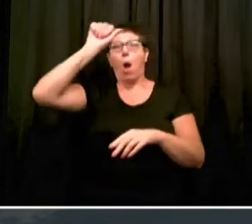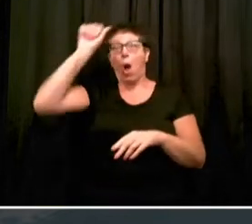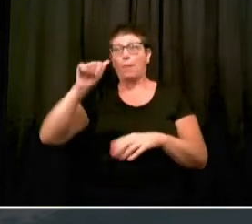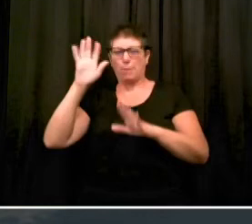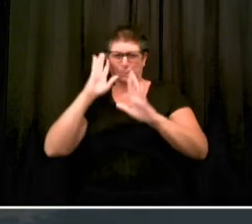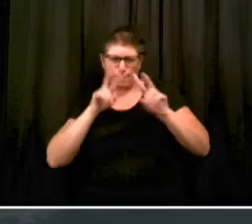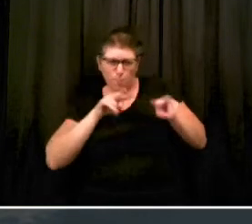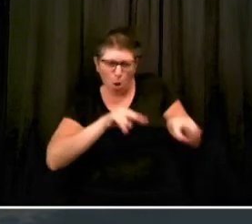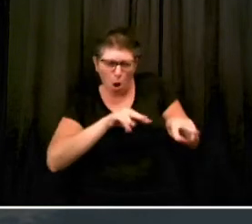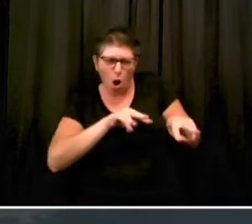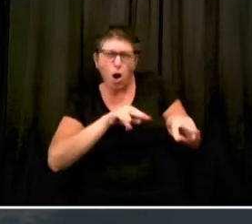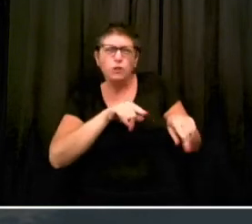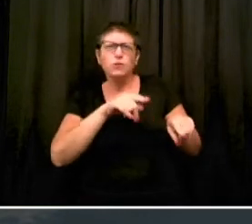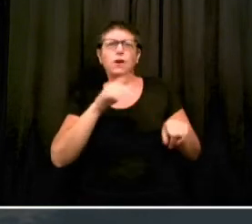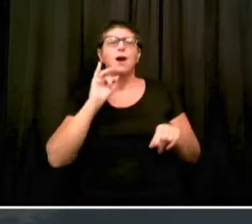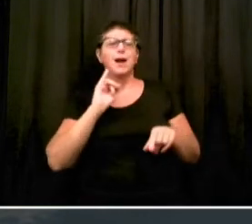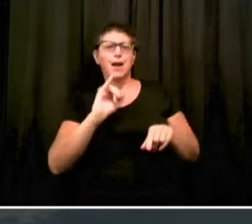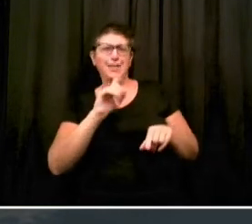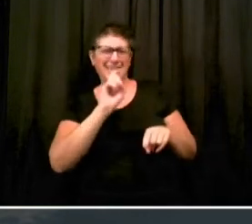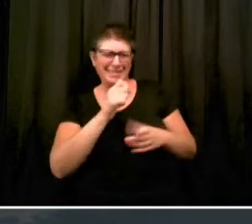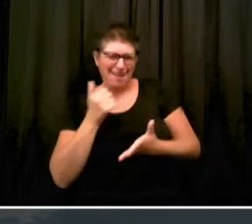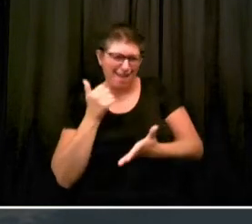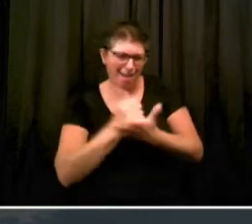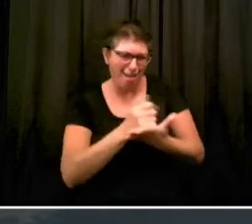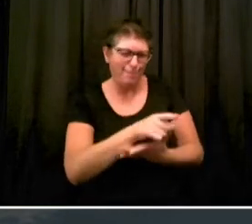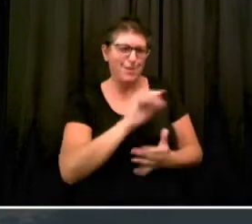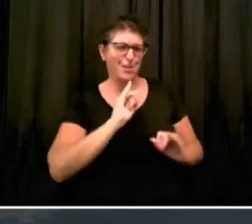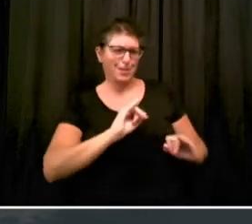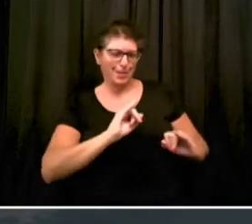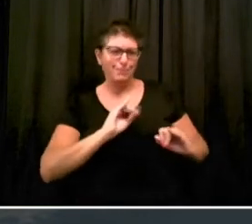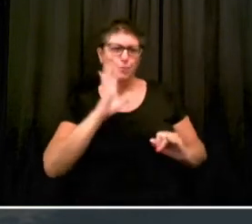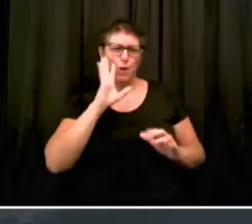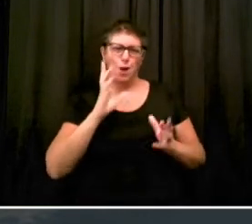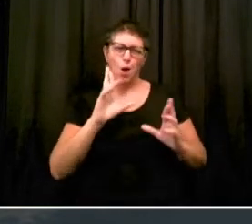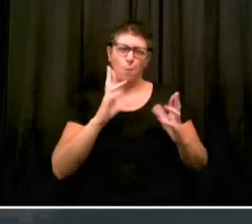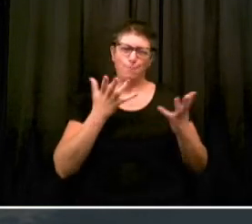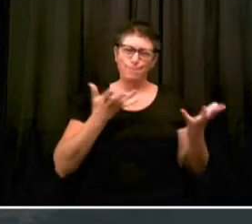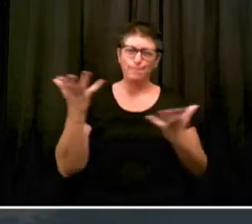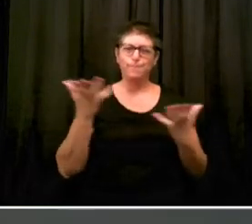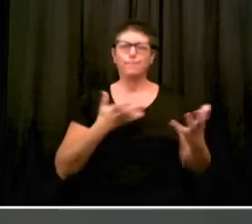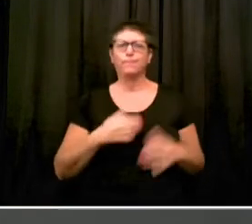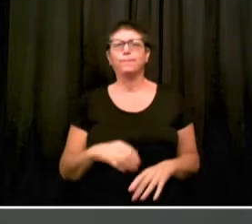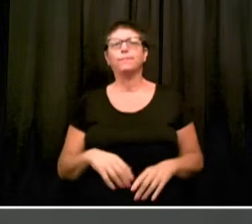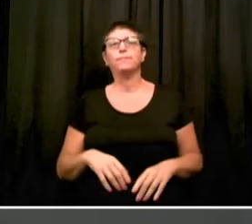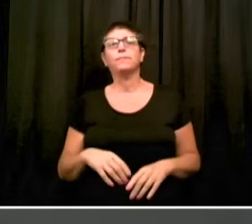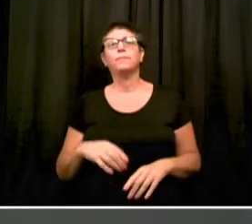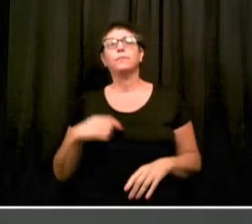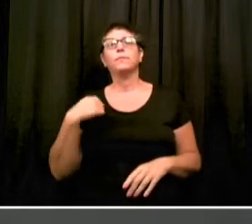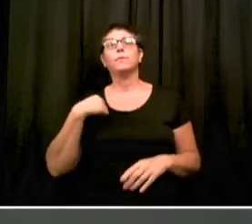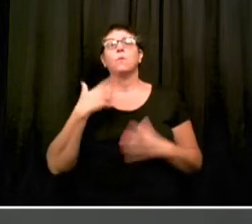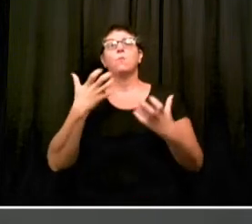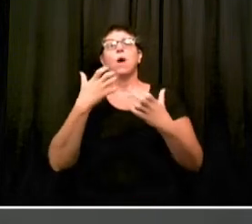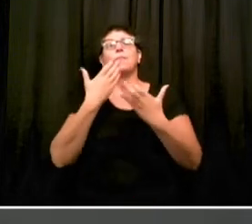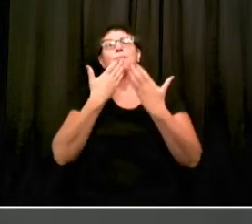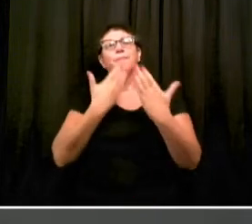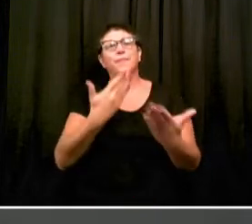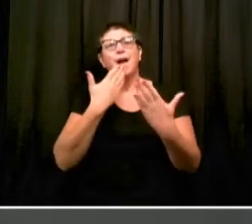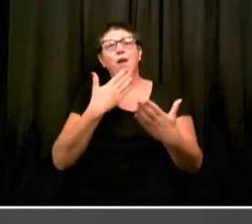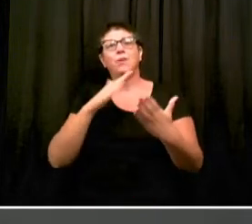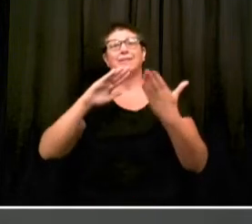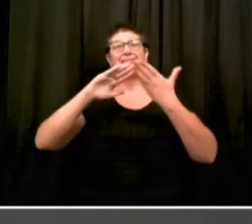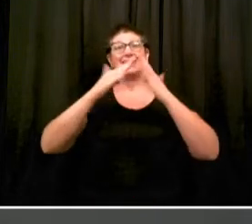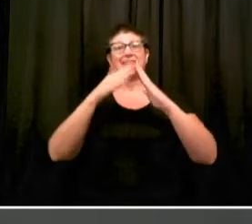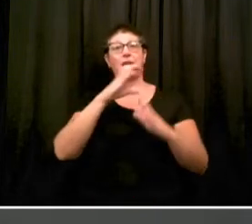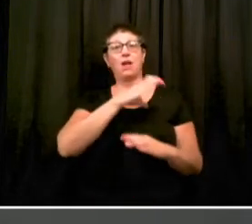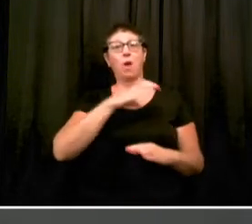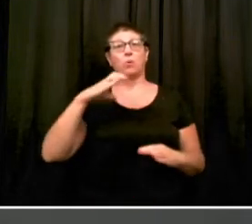seen more and more signs of support for long-term borrowing. I want to thank our colleagues in the City Council. They're preparing to vote on a